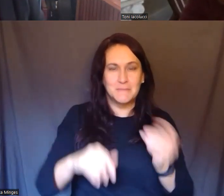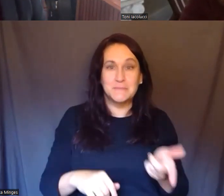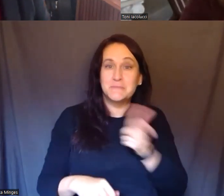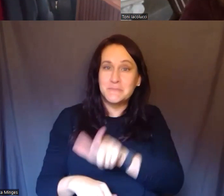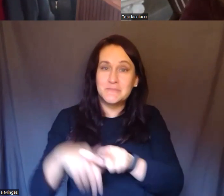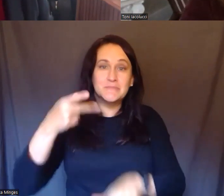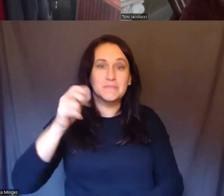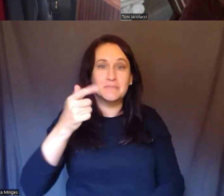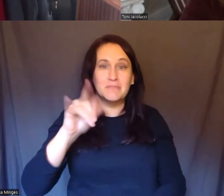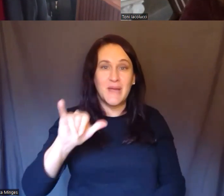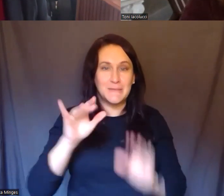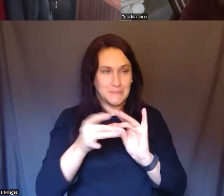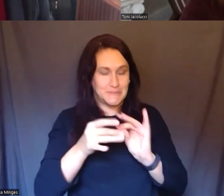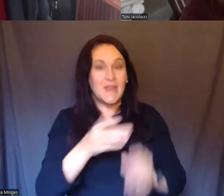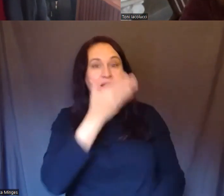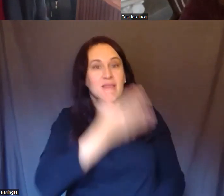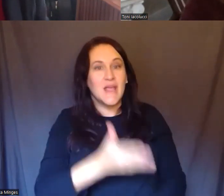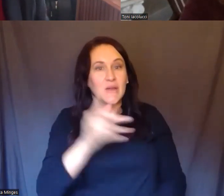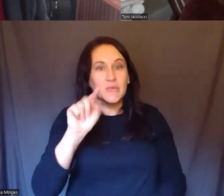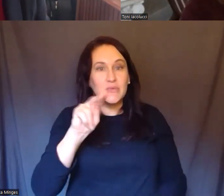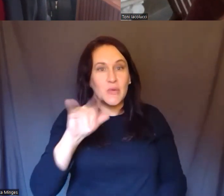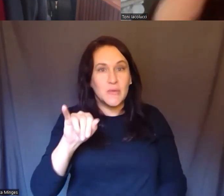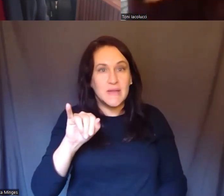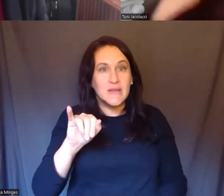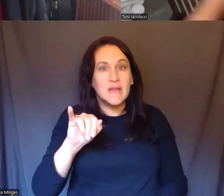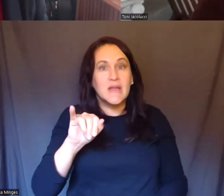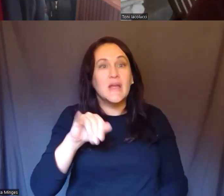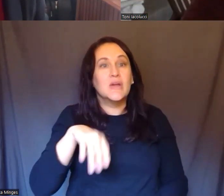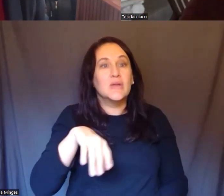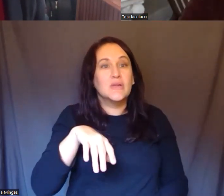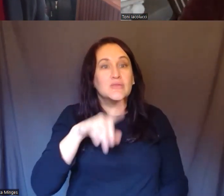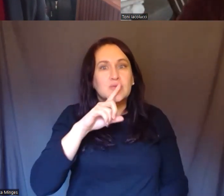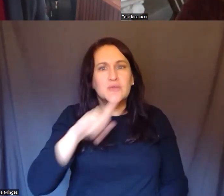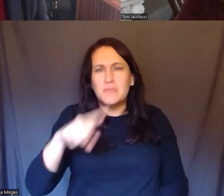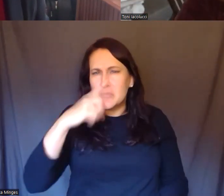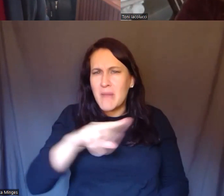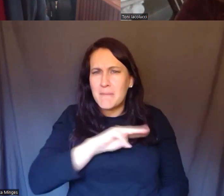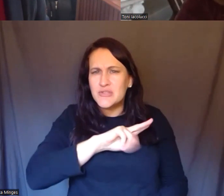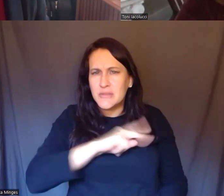Thank you, Tony. Michelle, will you show the first slide, please?